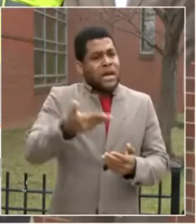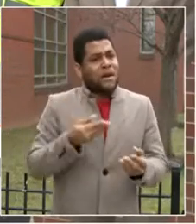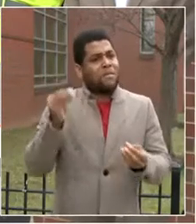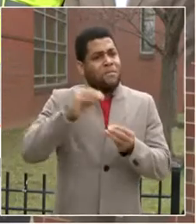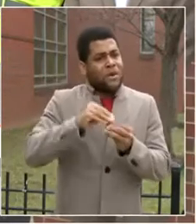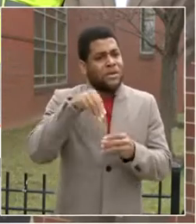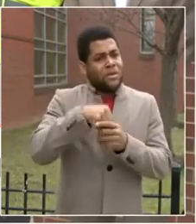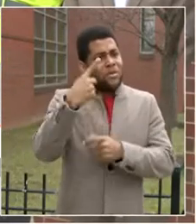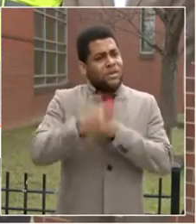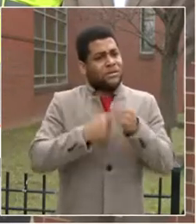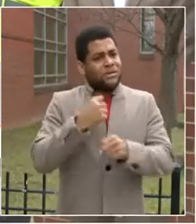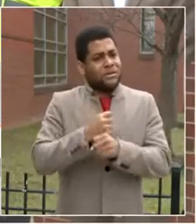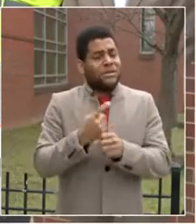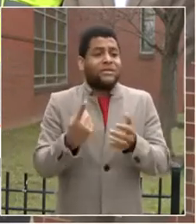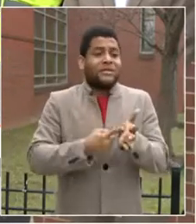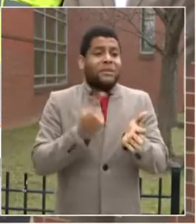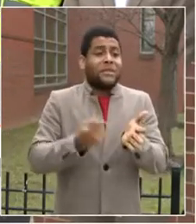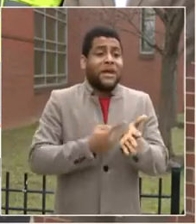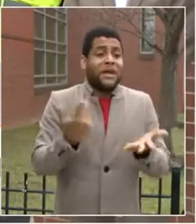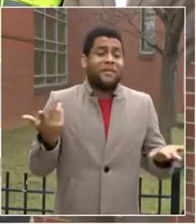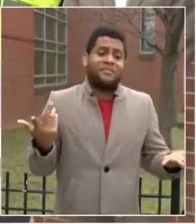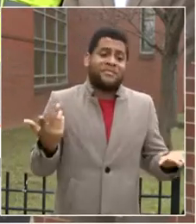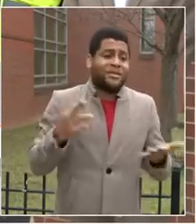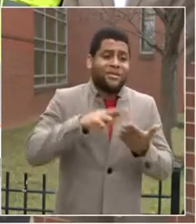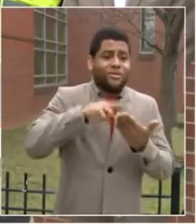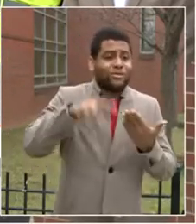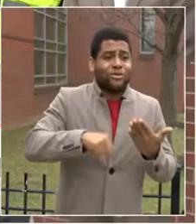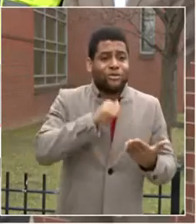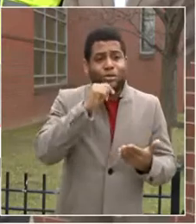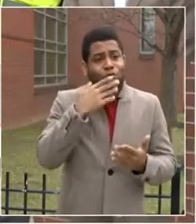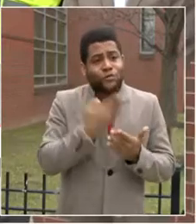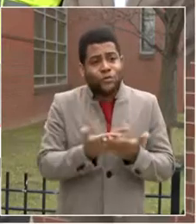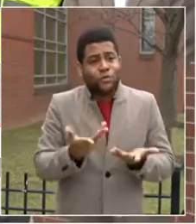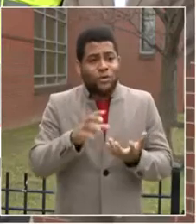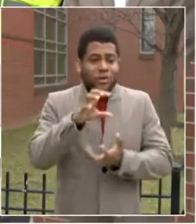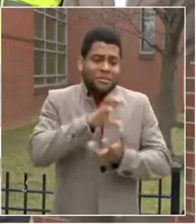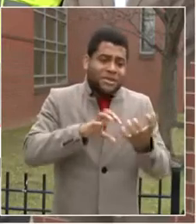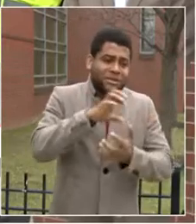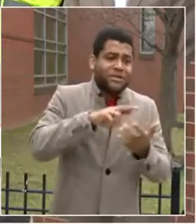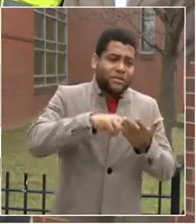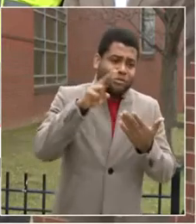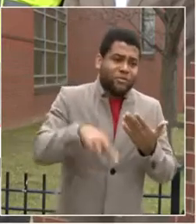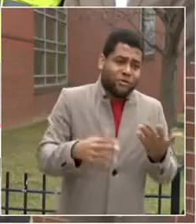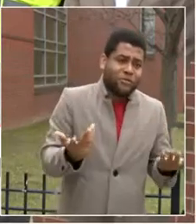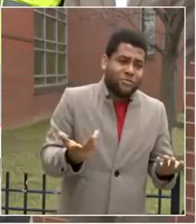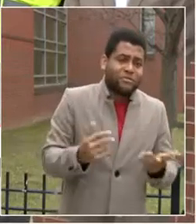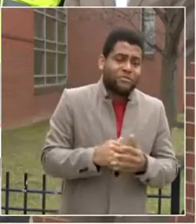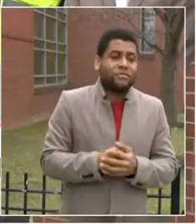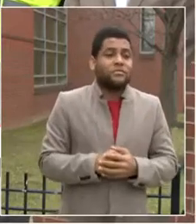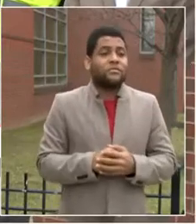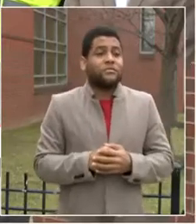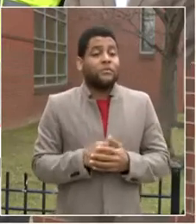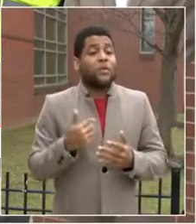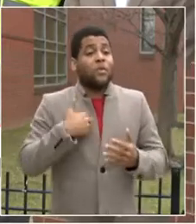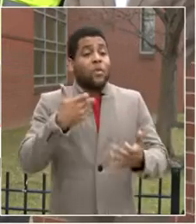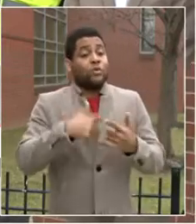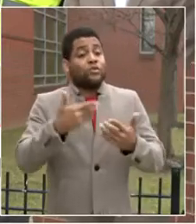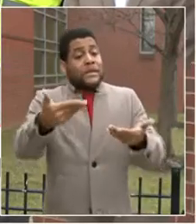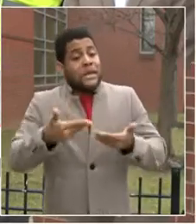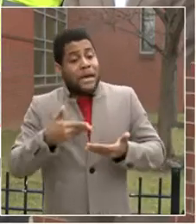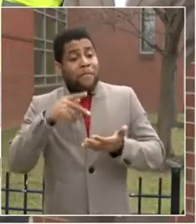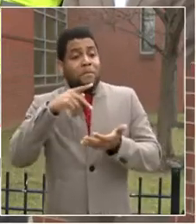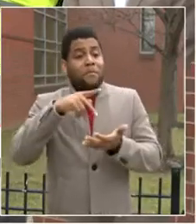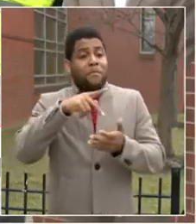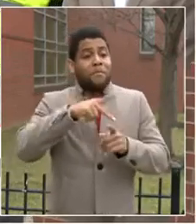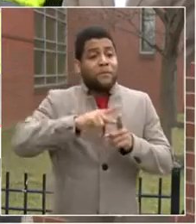sometimes yielded mixed results. So we want to hire high quality professionals. We want to hire from DC. We have